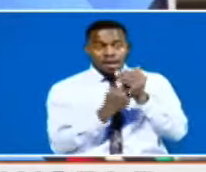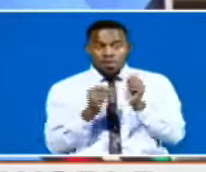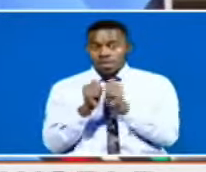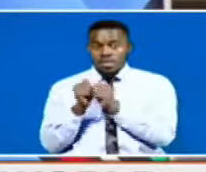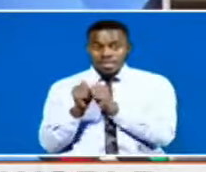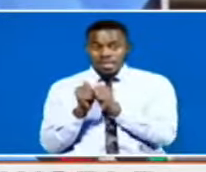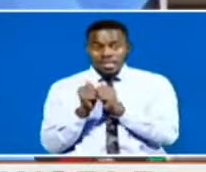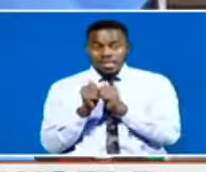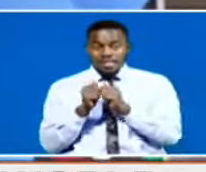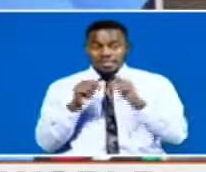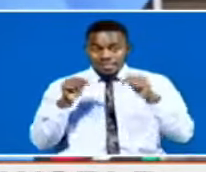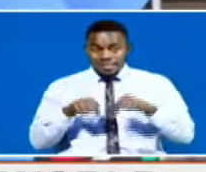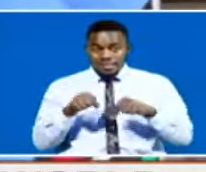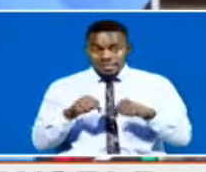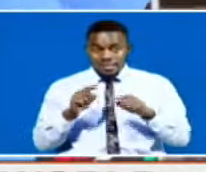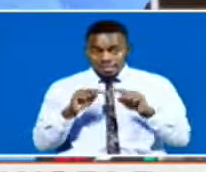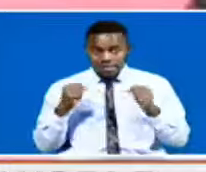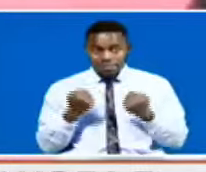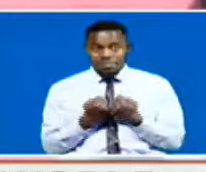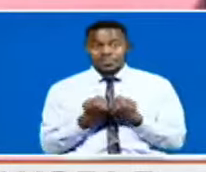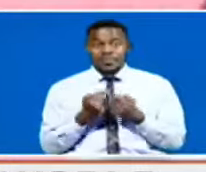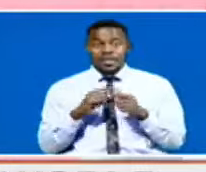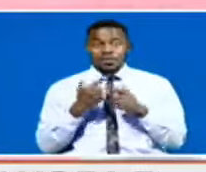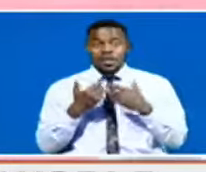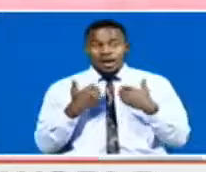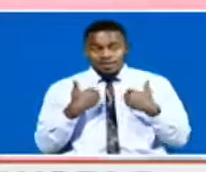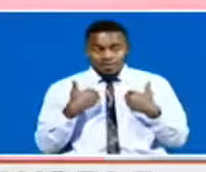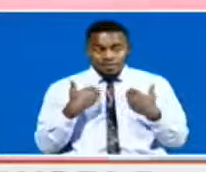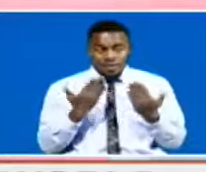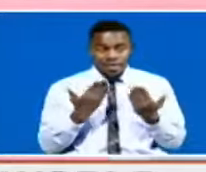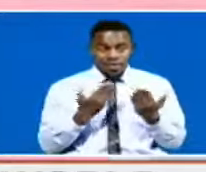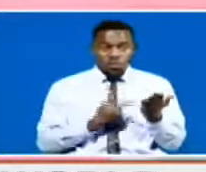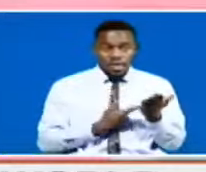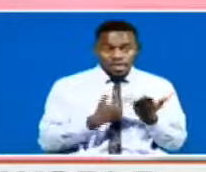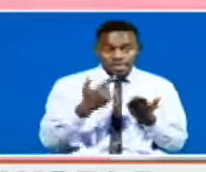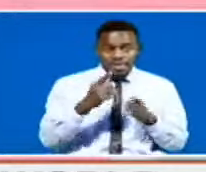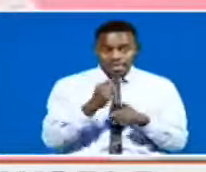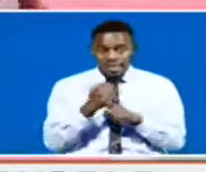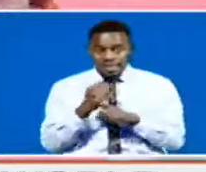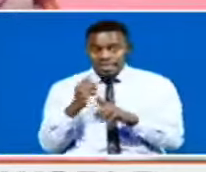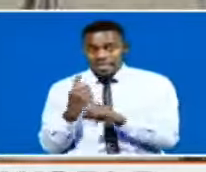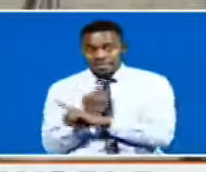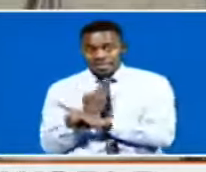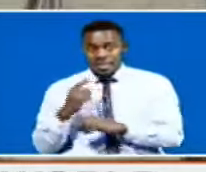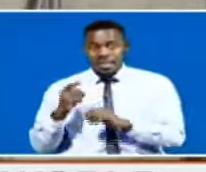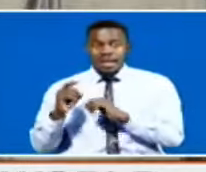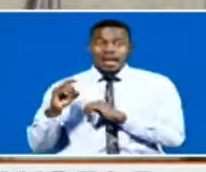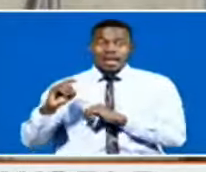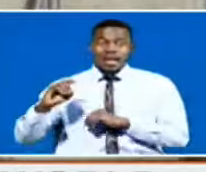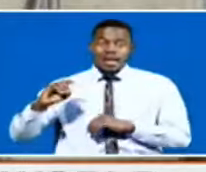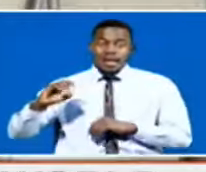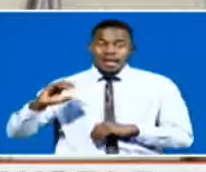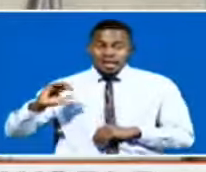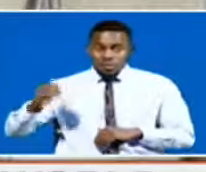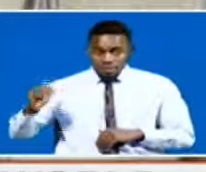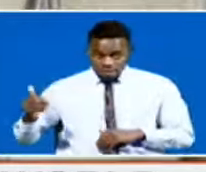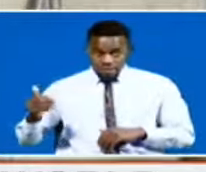have weekly county training clinics whereby instructors travel to different parts of the